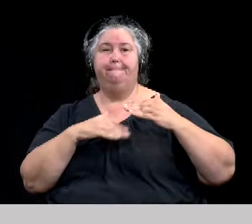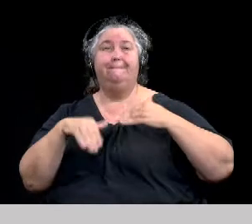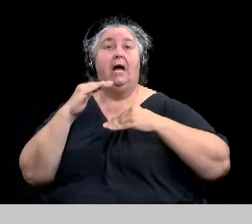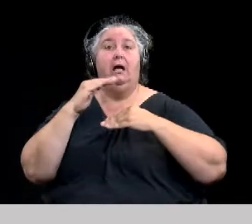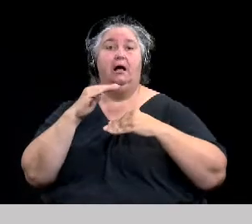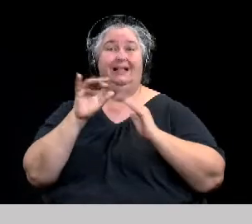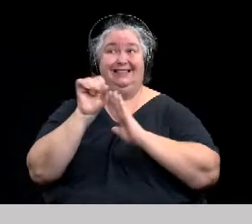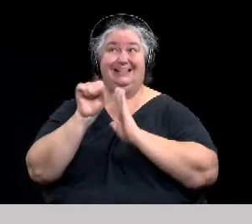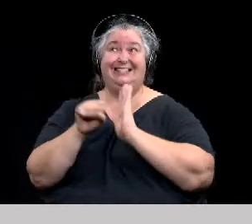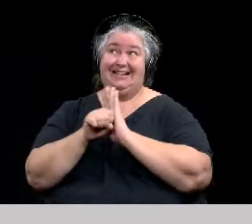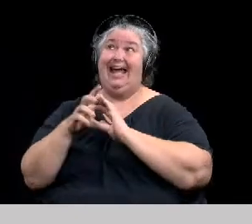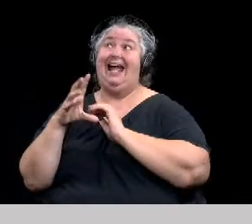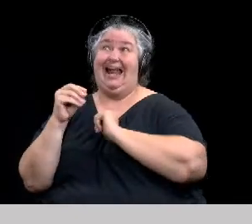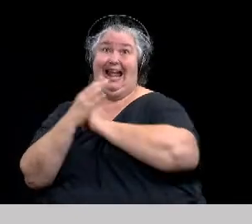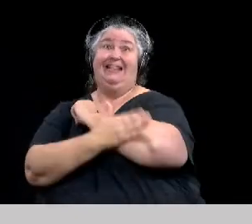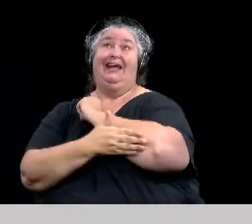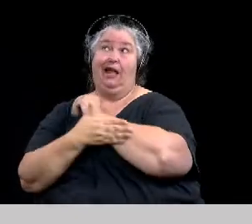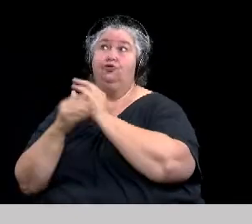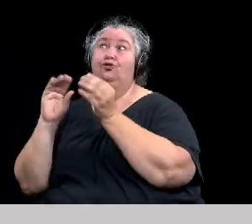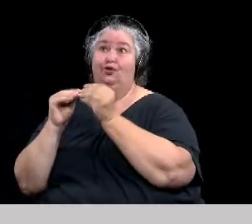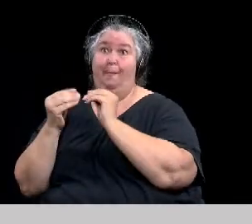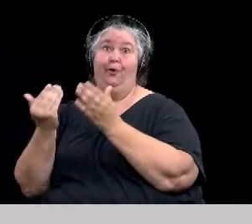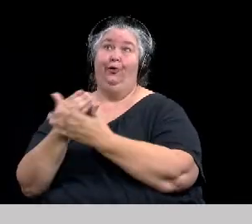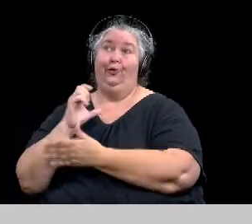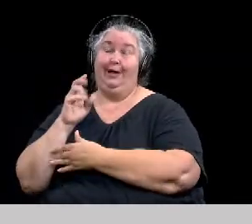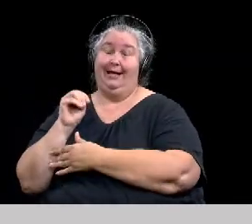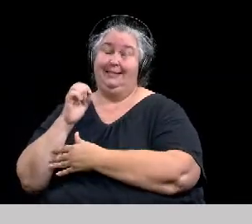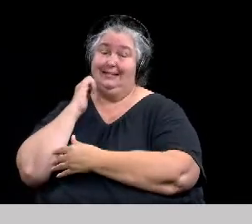state and the country's numbers of new cases per day.